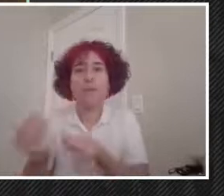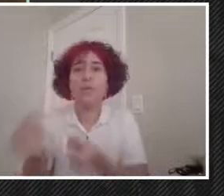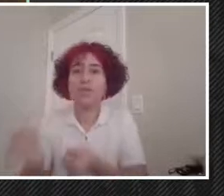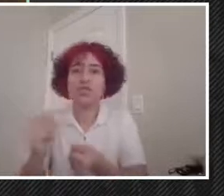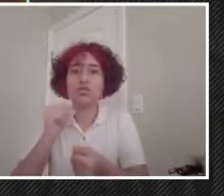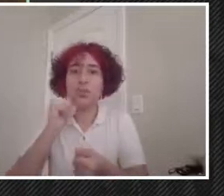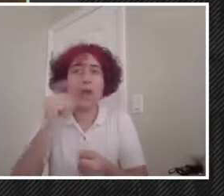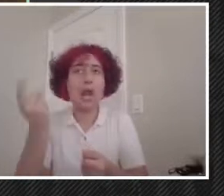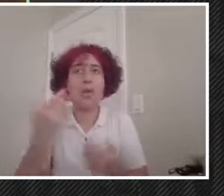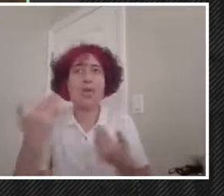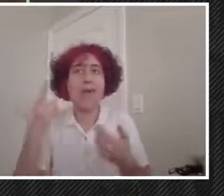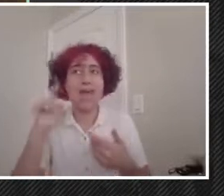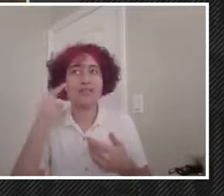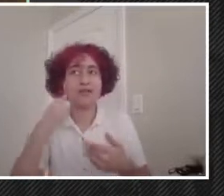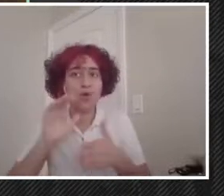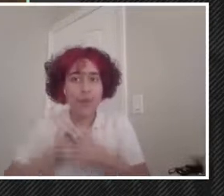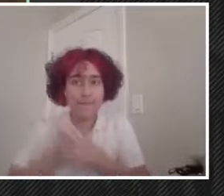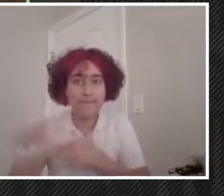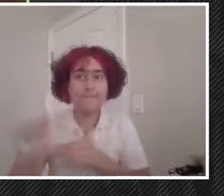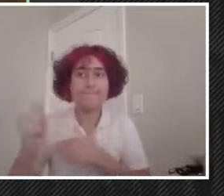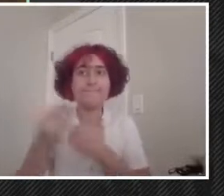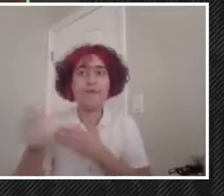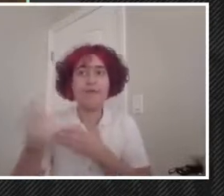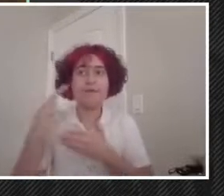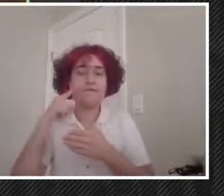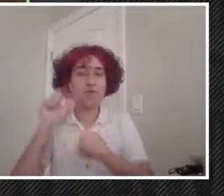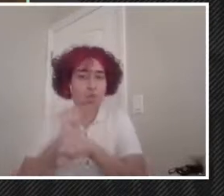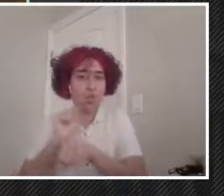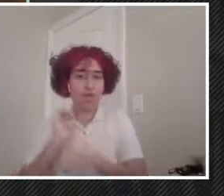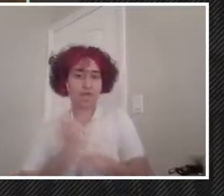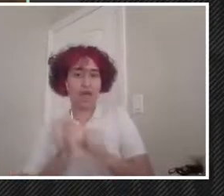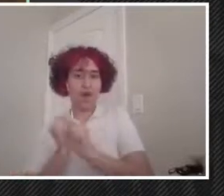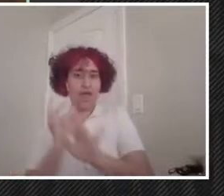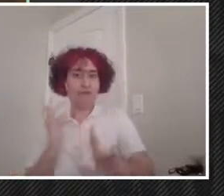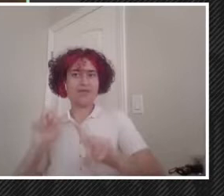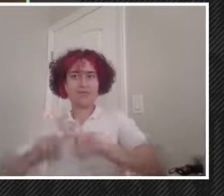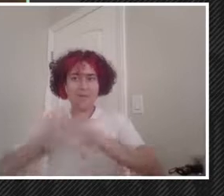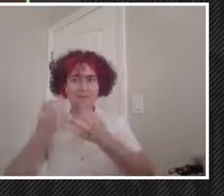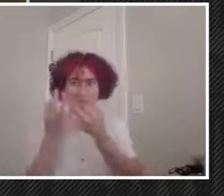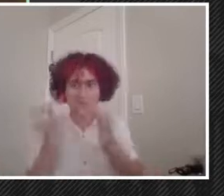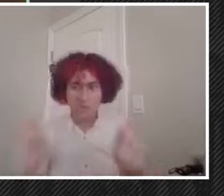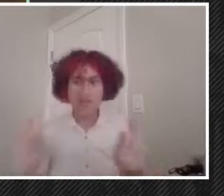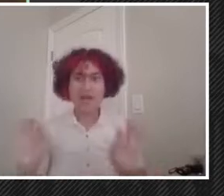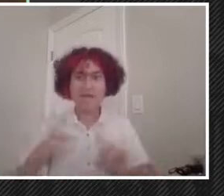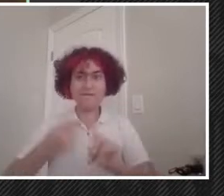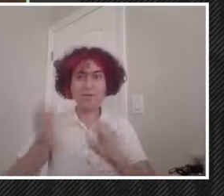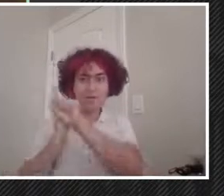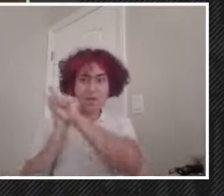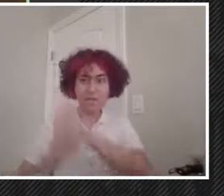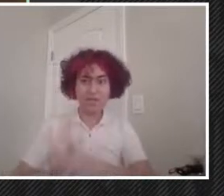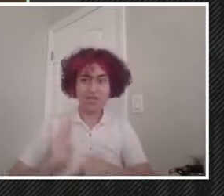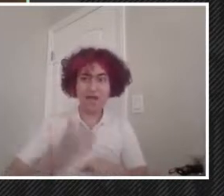the labor of our ancestors, but freedom from the oppression of our government that keeps us